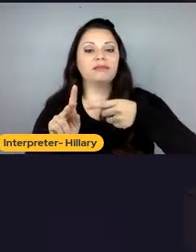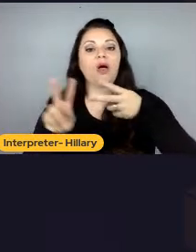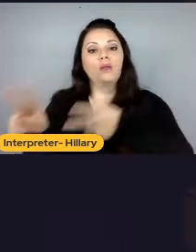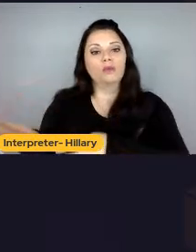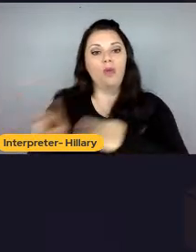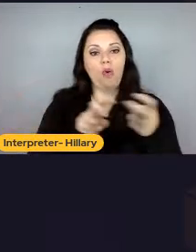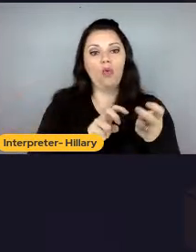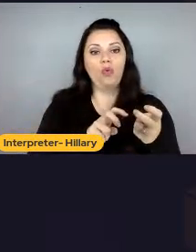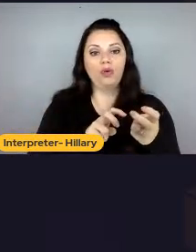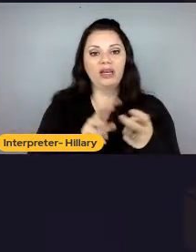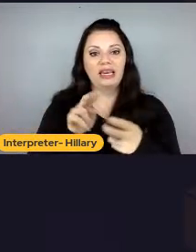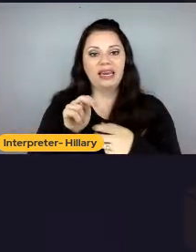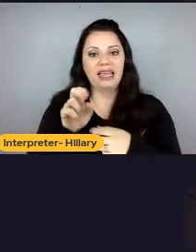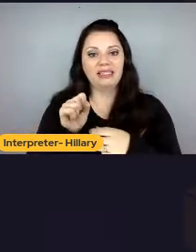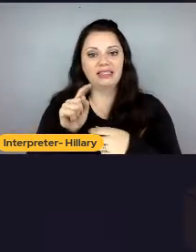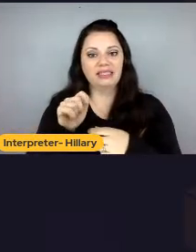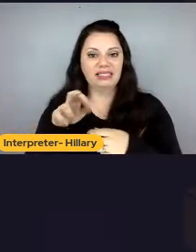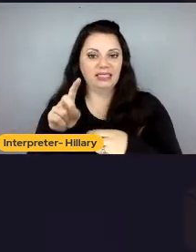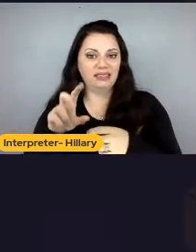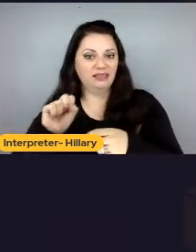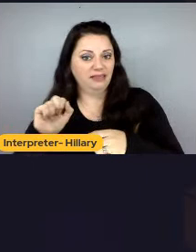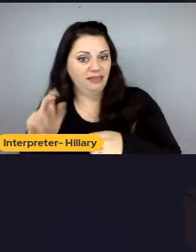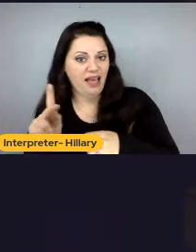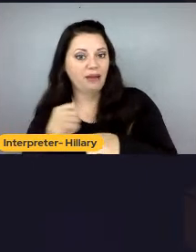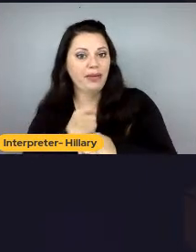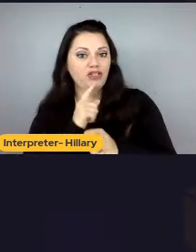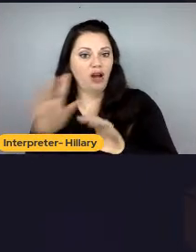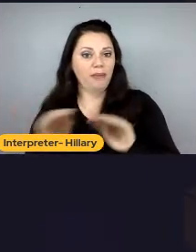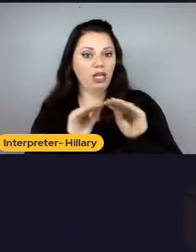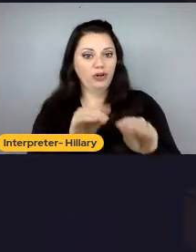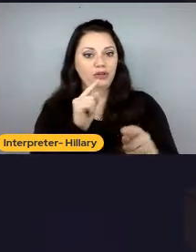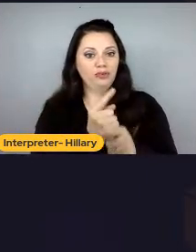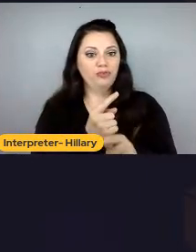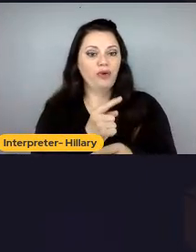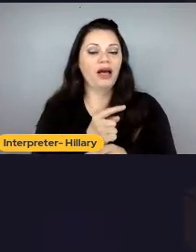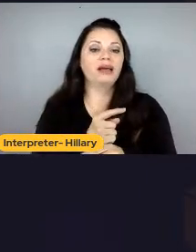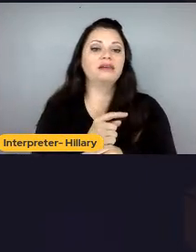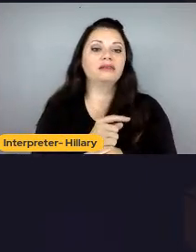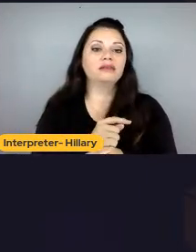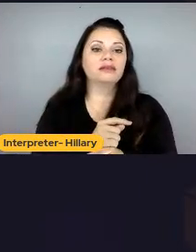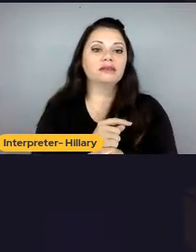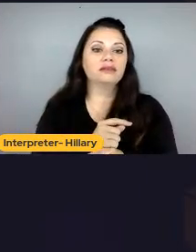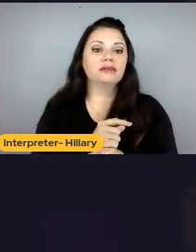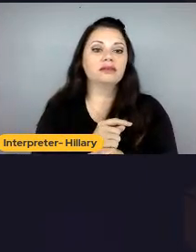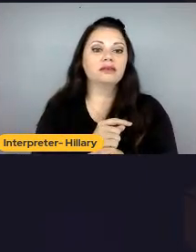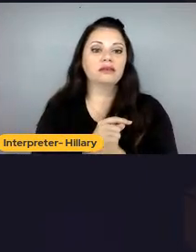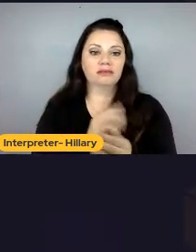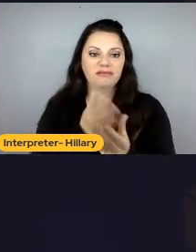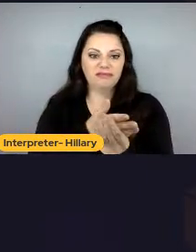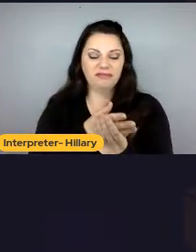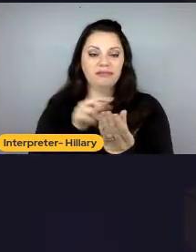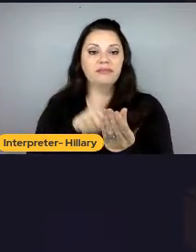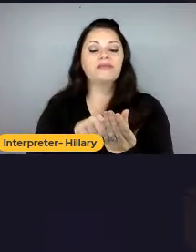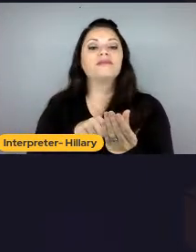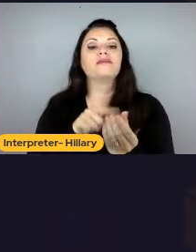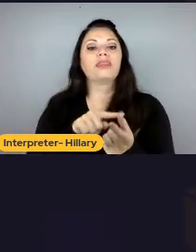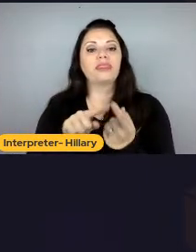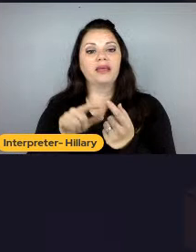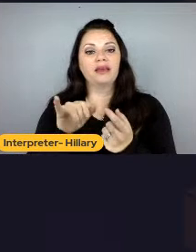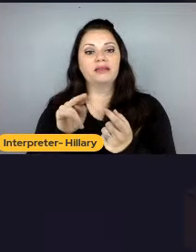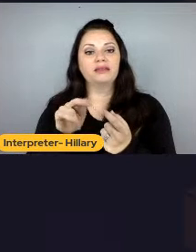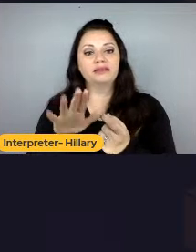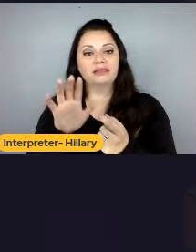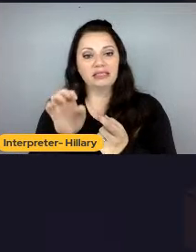stack to make sure they get uploaded to the right S3 buckets and therefore